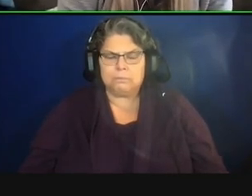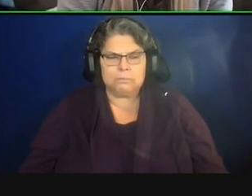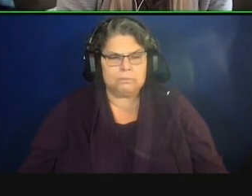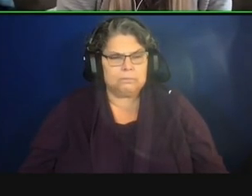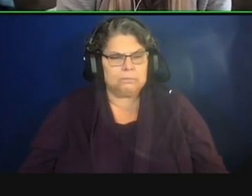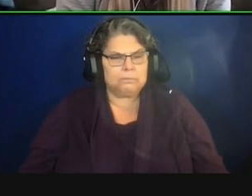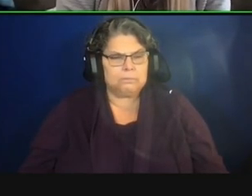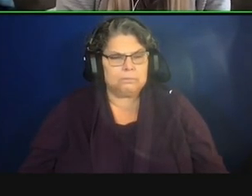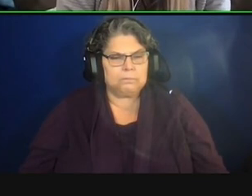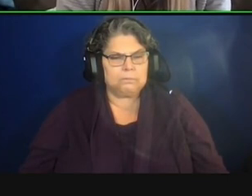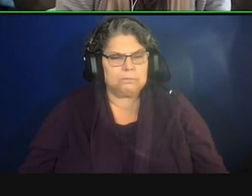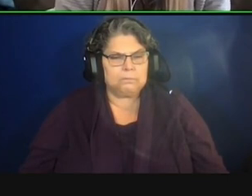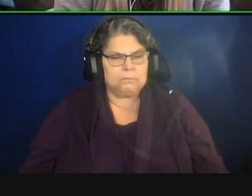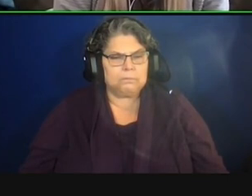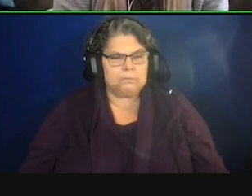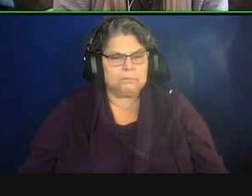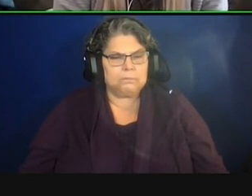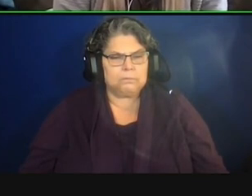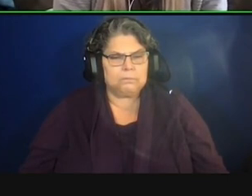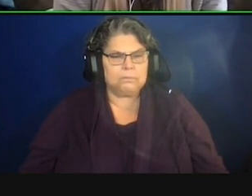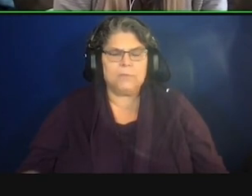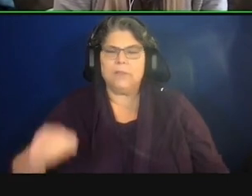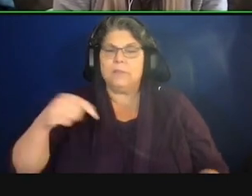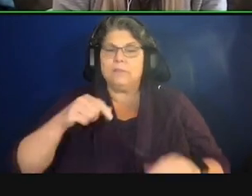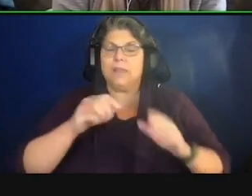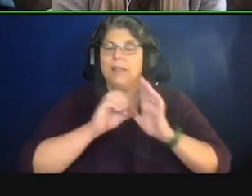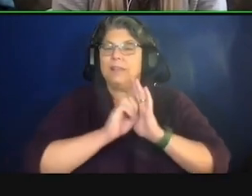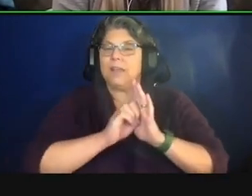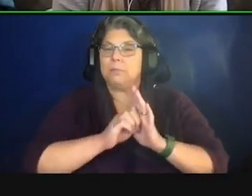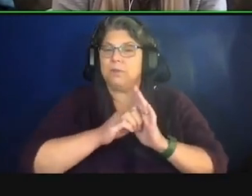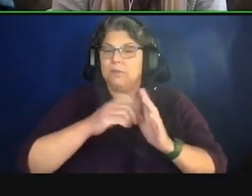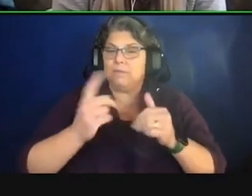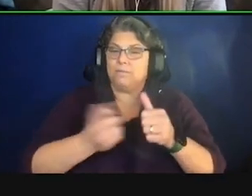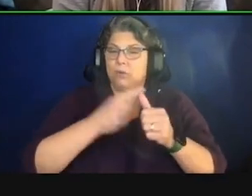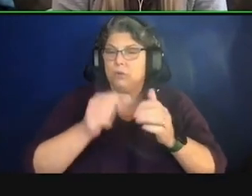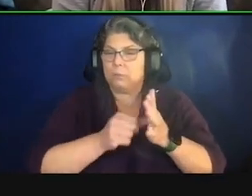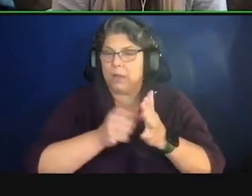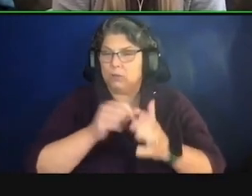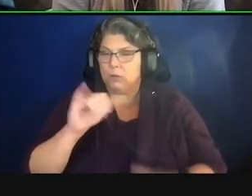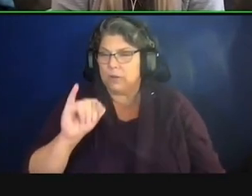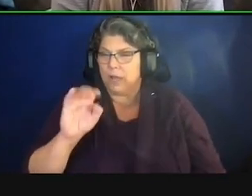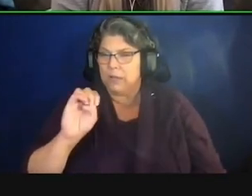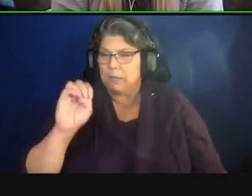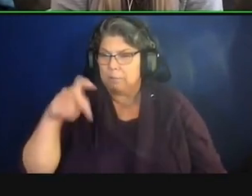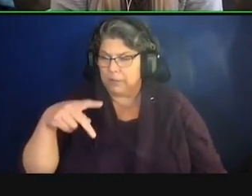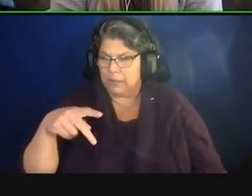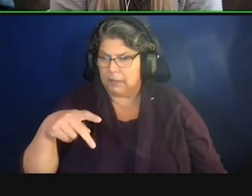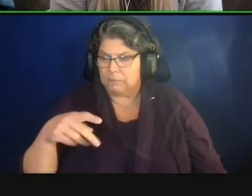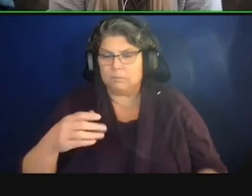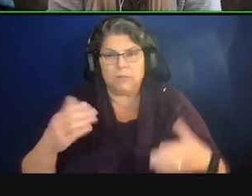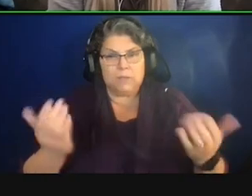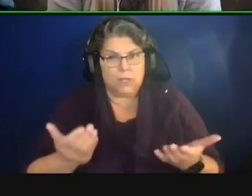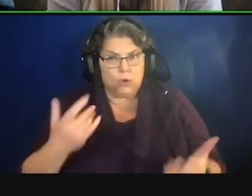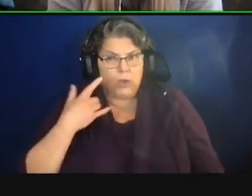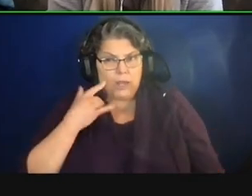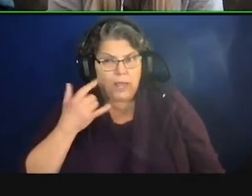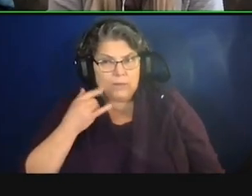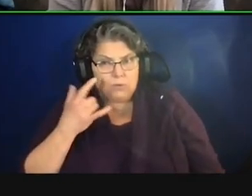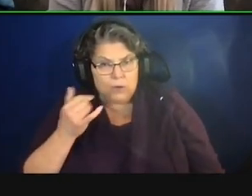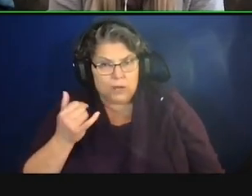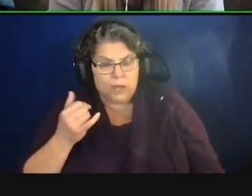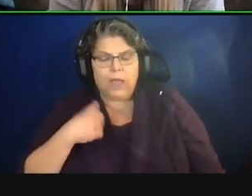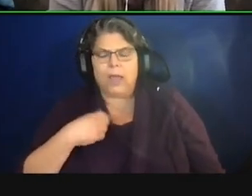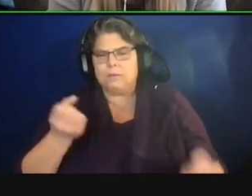This is an example of the front page of an IEP document. Now, in the state of California, there are many